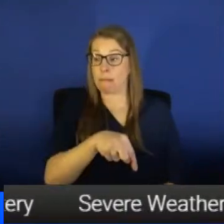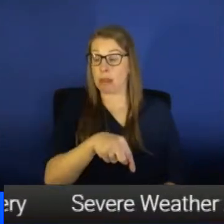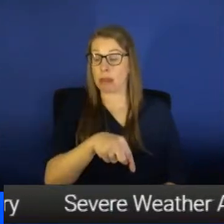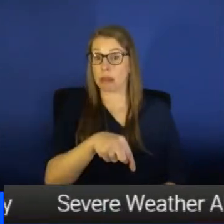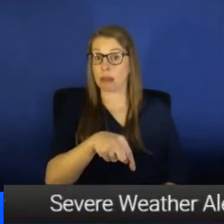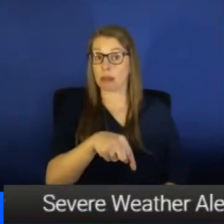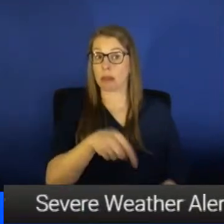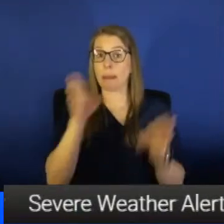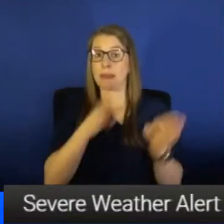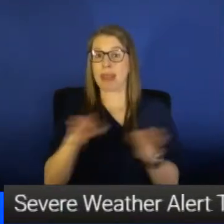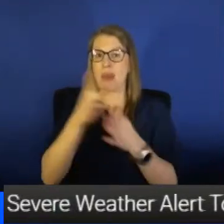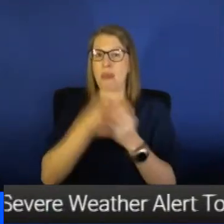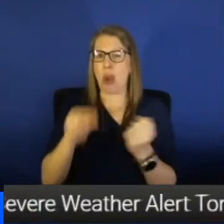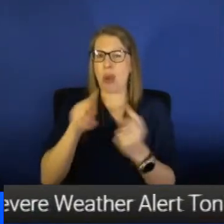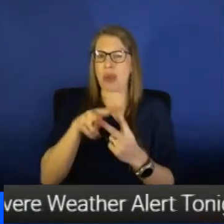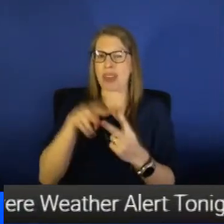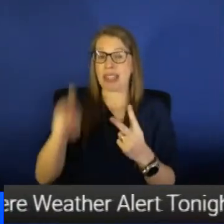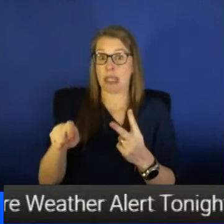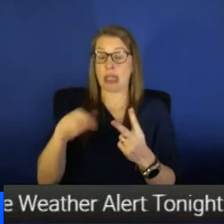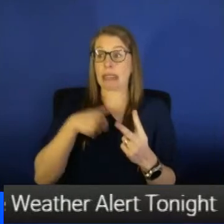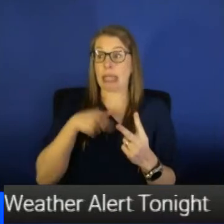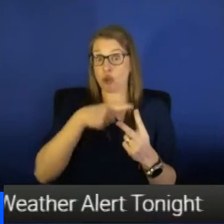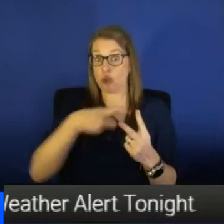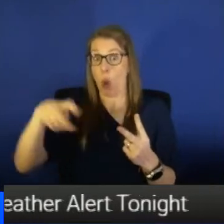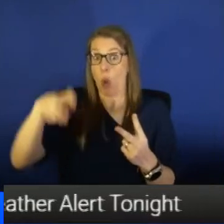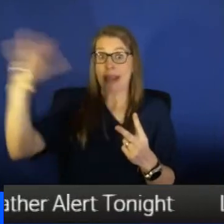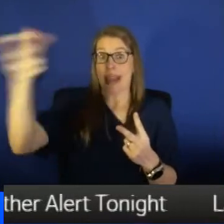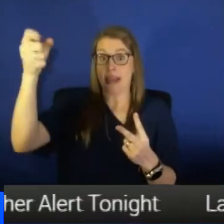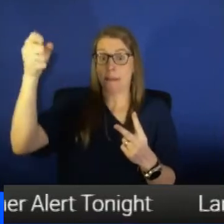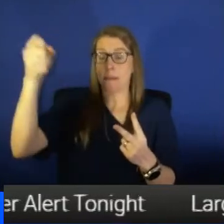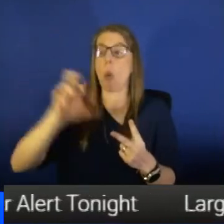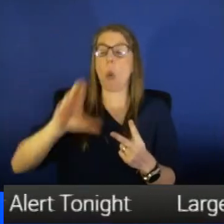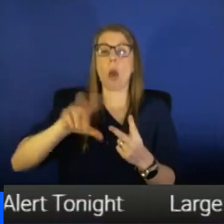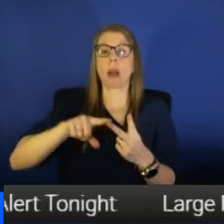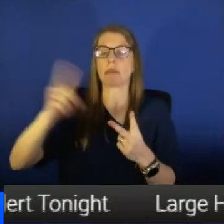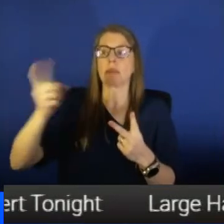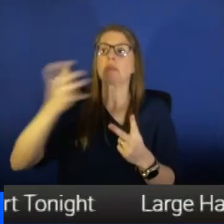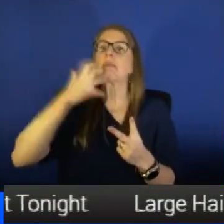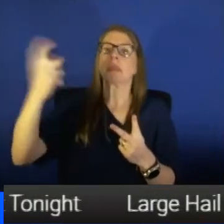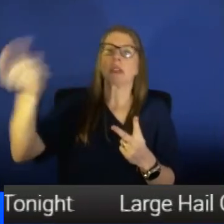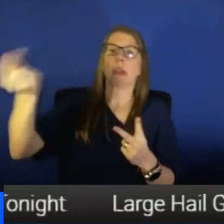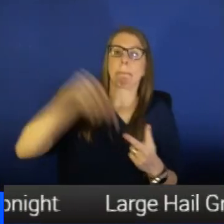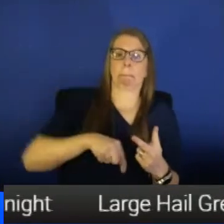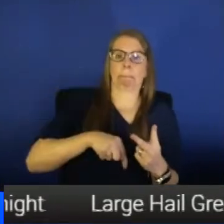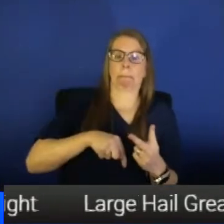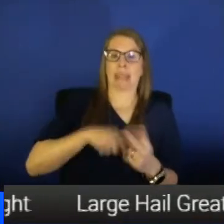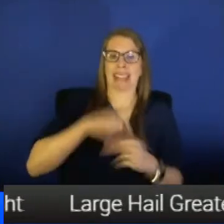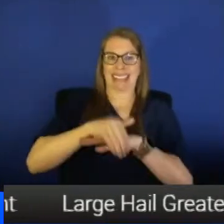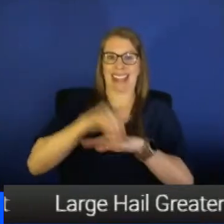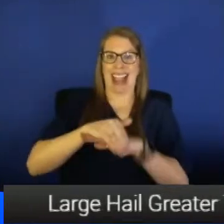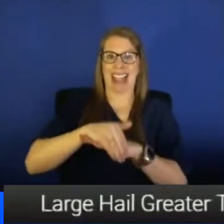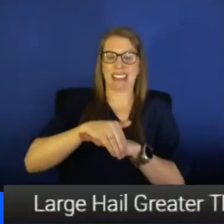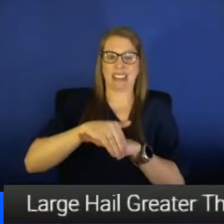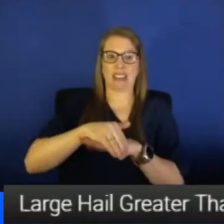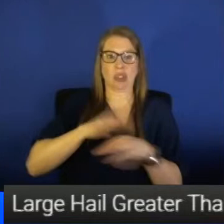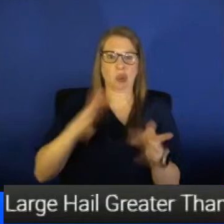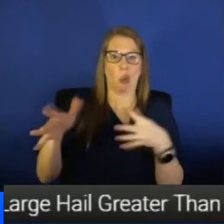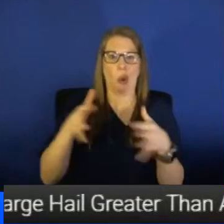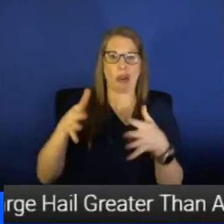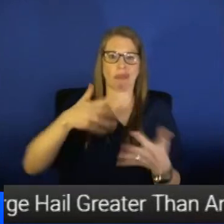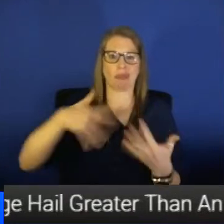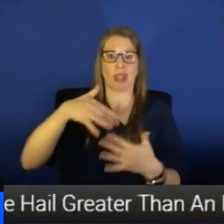both cases, whether you can go get them or if you can get them to come to you. Especially on those night storms, having some kind of emergency alert